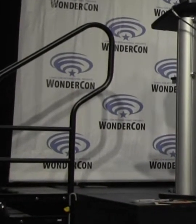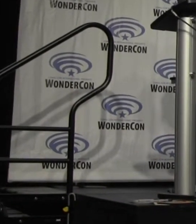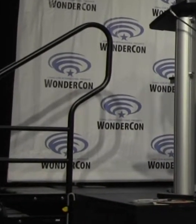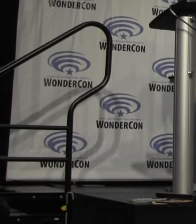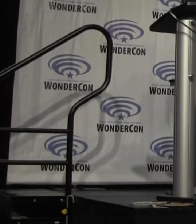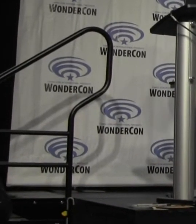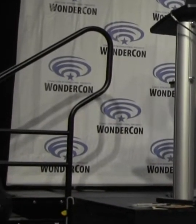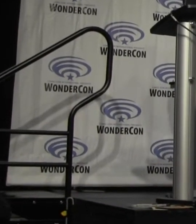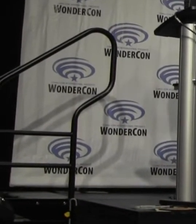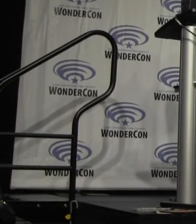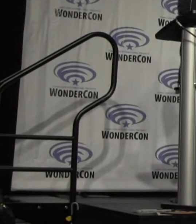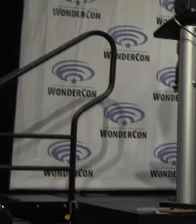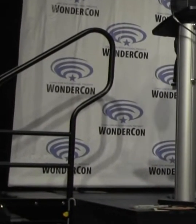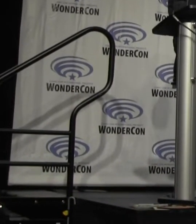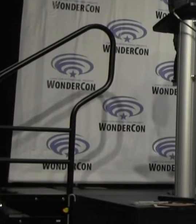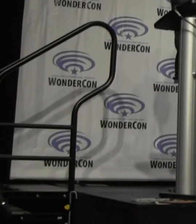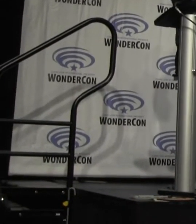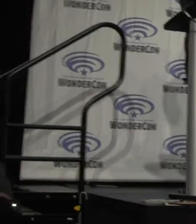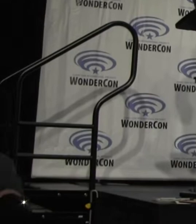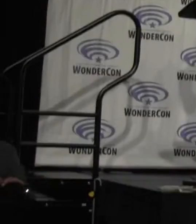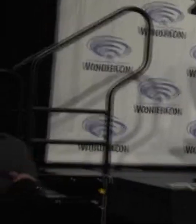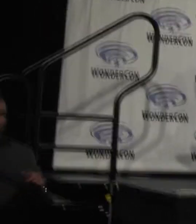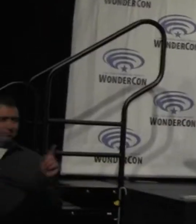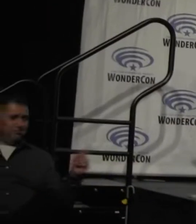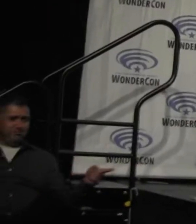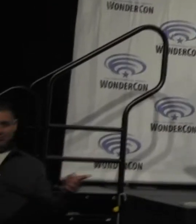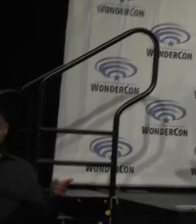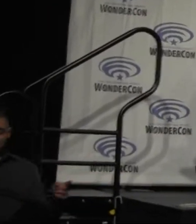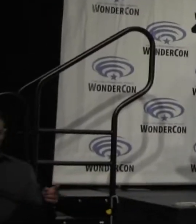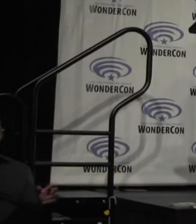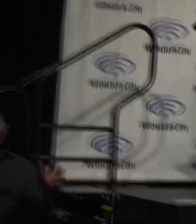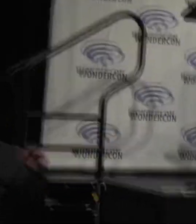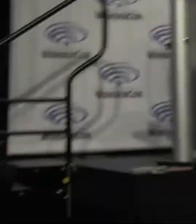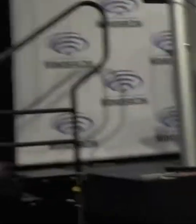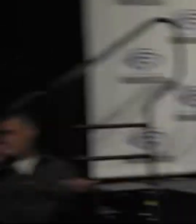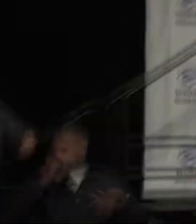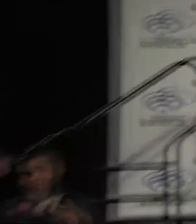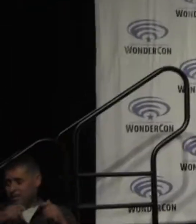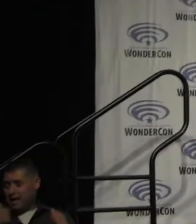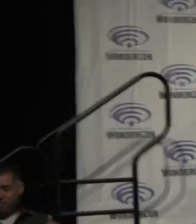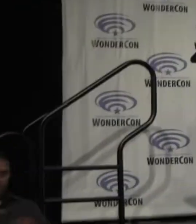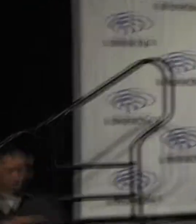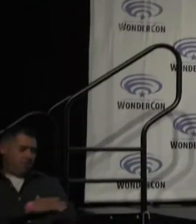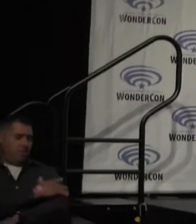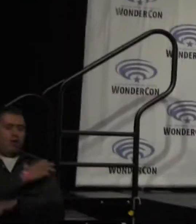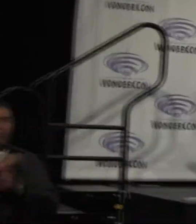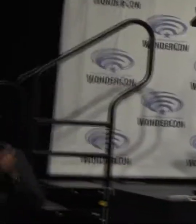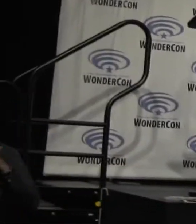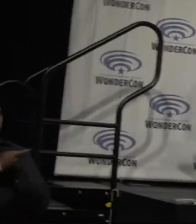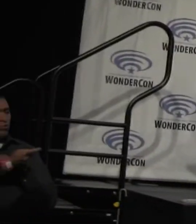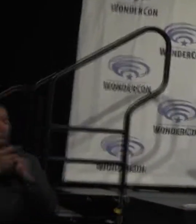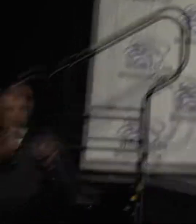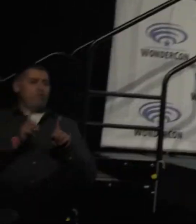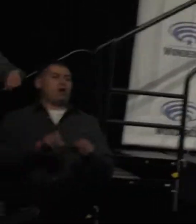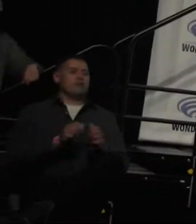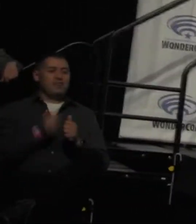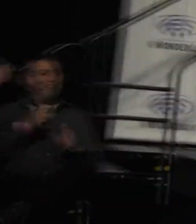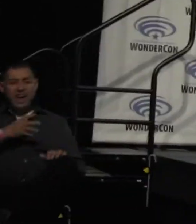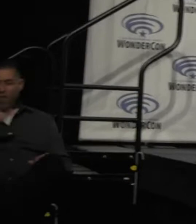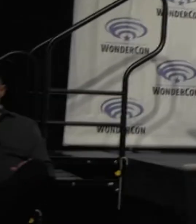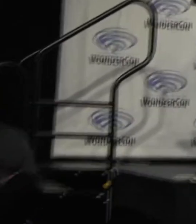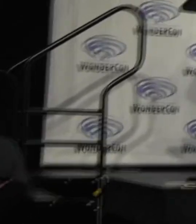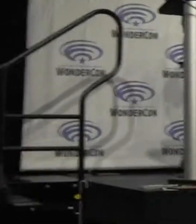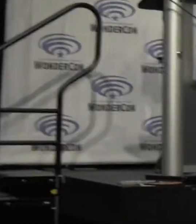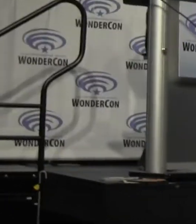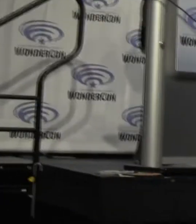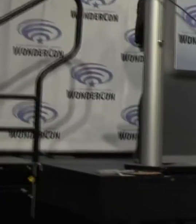people say, hey, Cheech and Chong, man! And we're fucking tripping out. It was giving me goosebumps just walking with you guys. So they just say, hey, that looks like